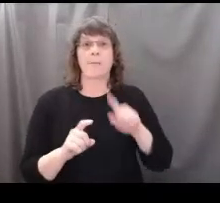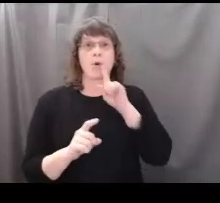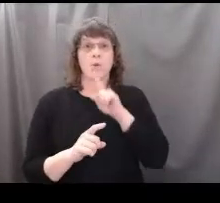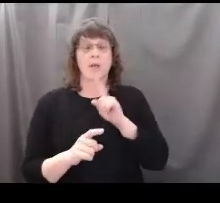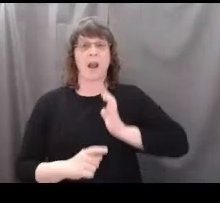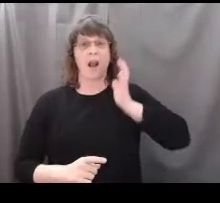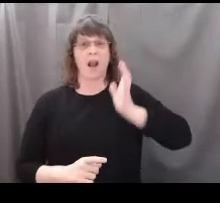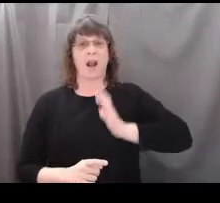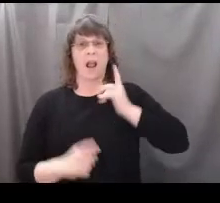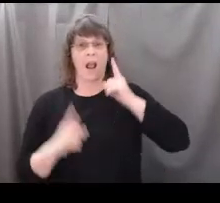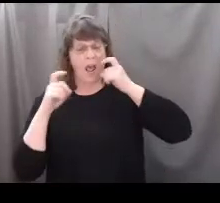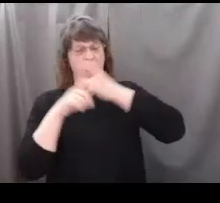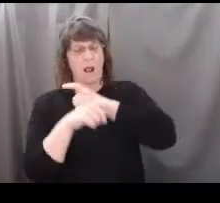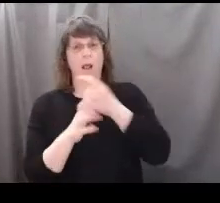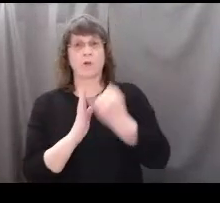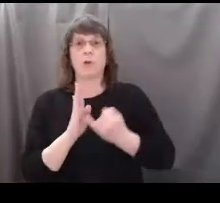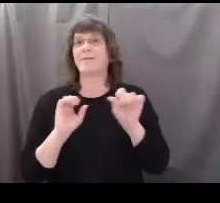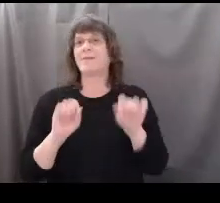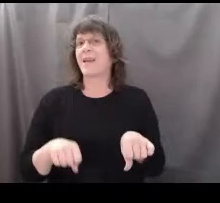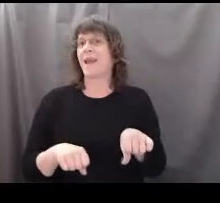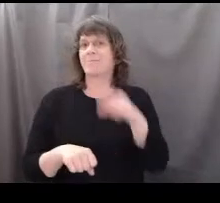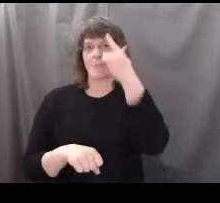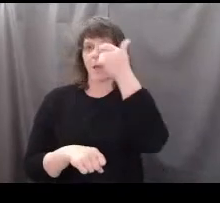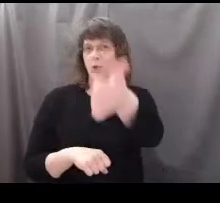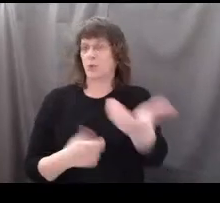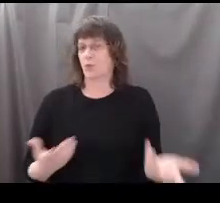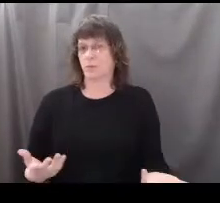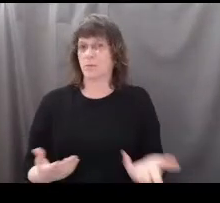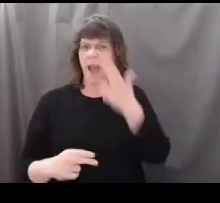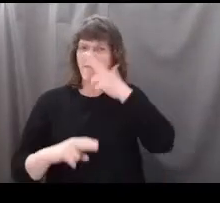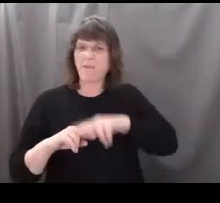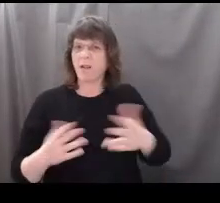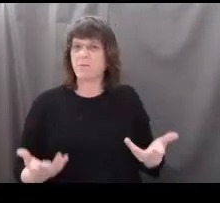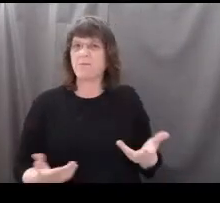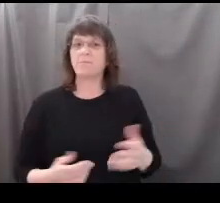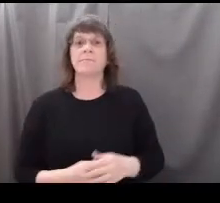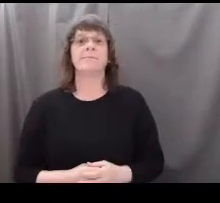very complicated drawing. You can do whatever you want and just have fun with it.